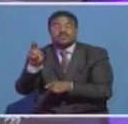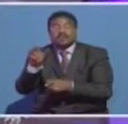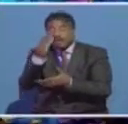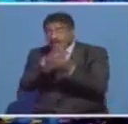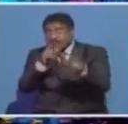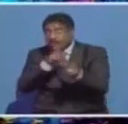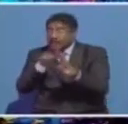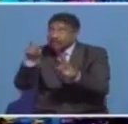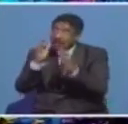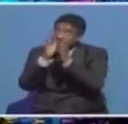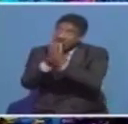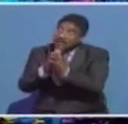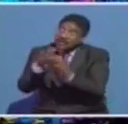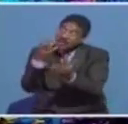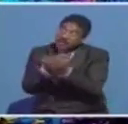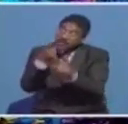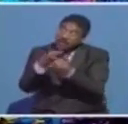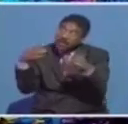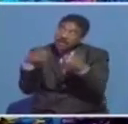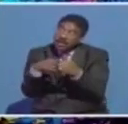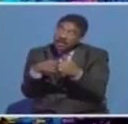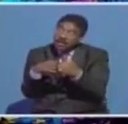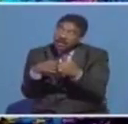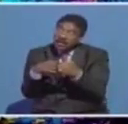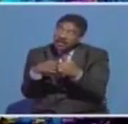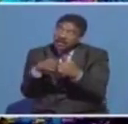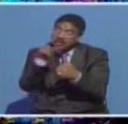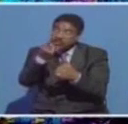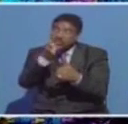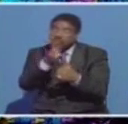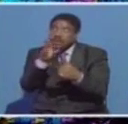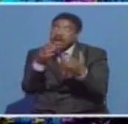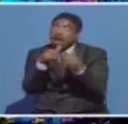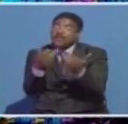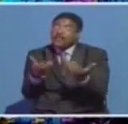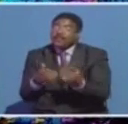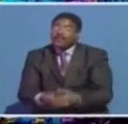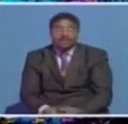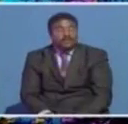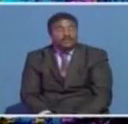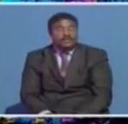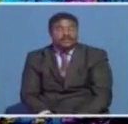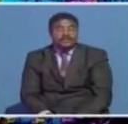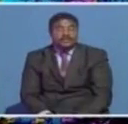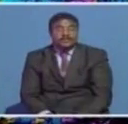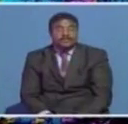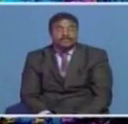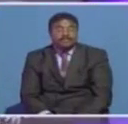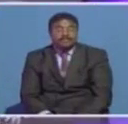funding from the public, and there have been a lot of queries on how you're using the money and accountability issues. Yes, they've